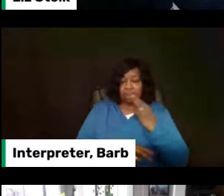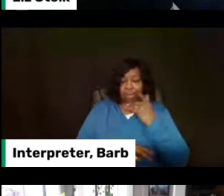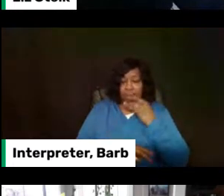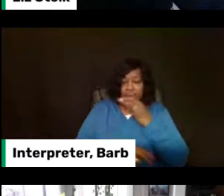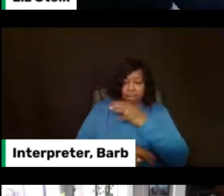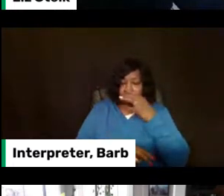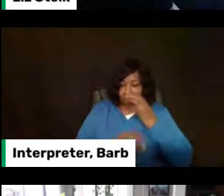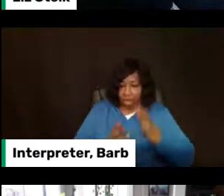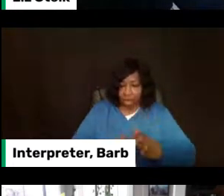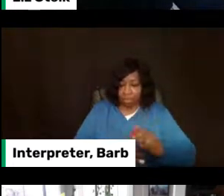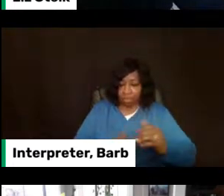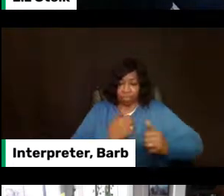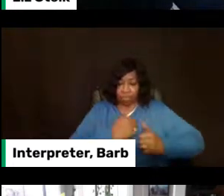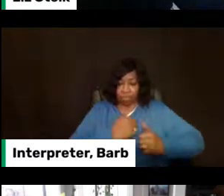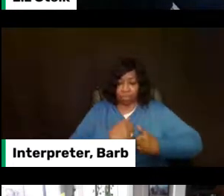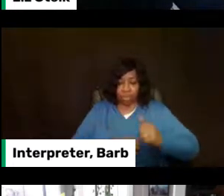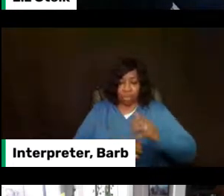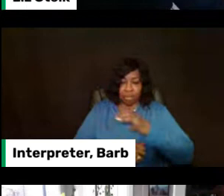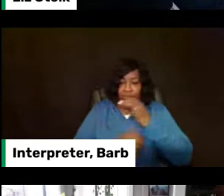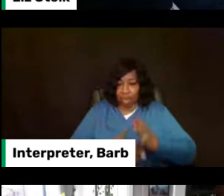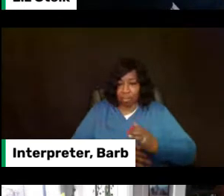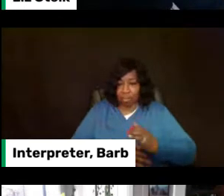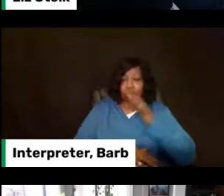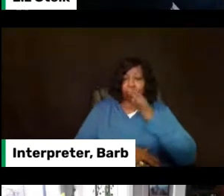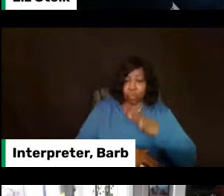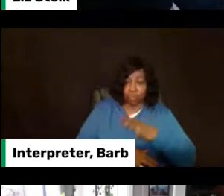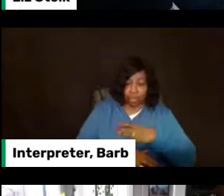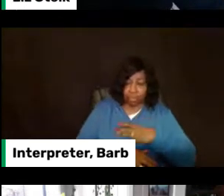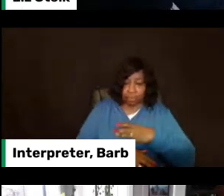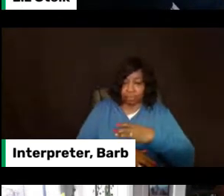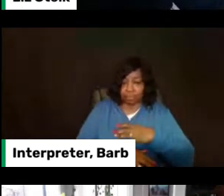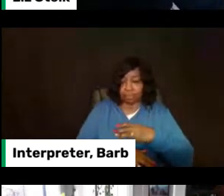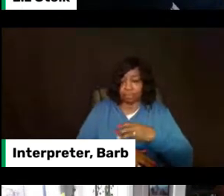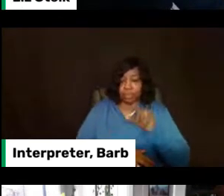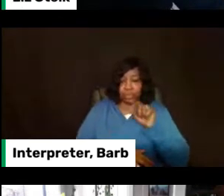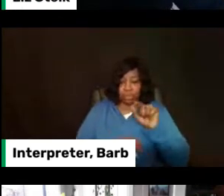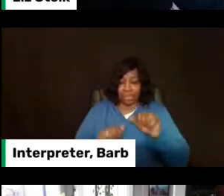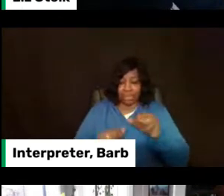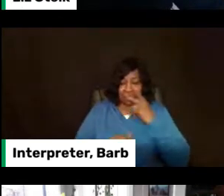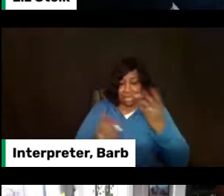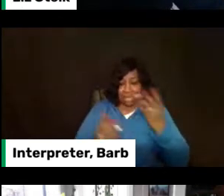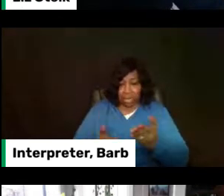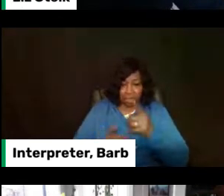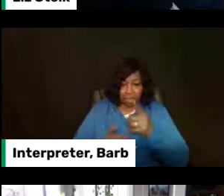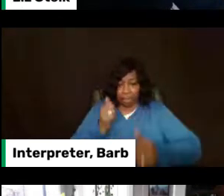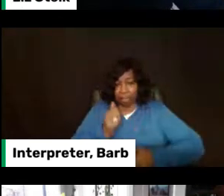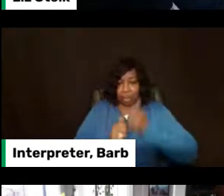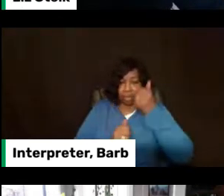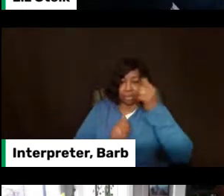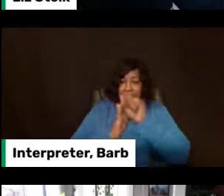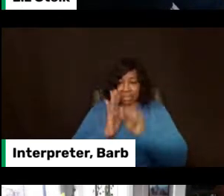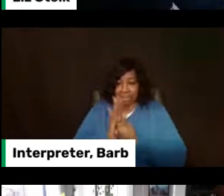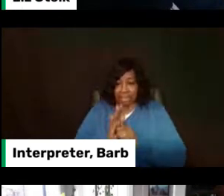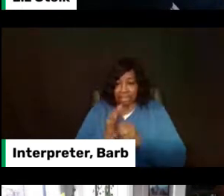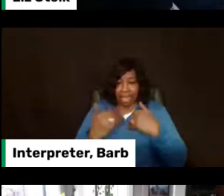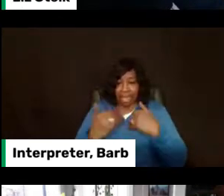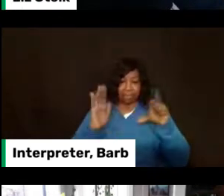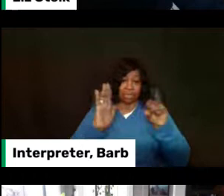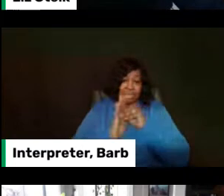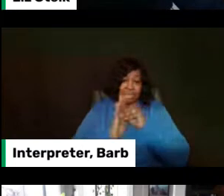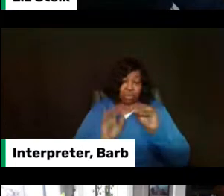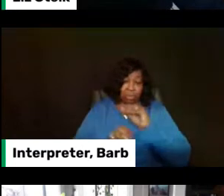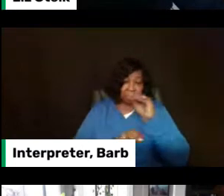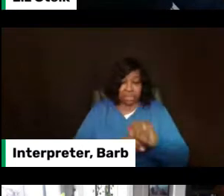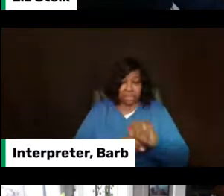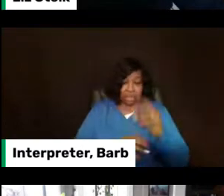veteran farmers, women farmers, and the like. You can see here that a majority of states have 0% of